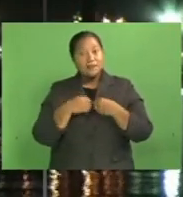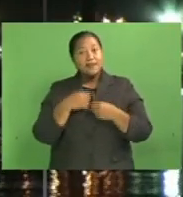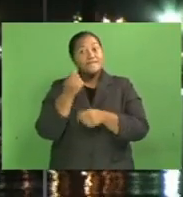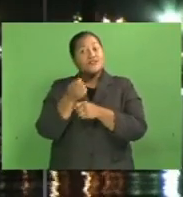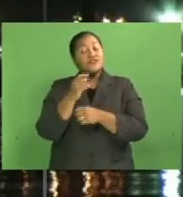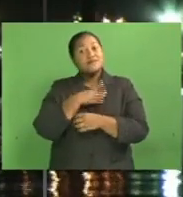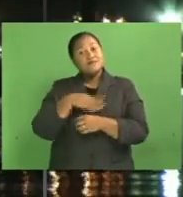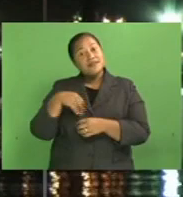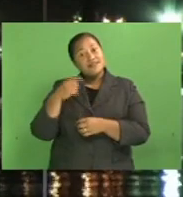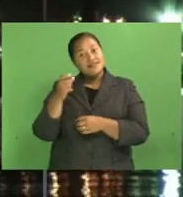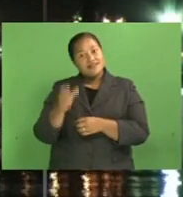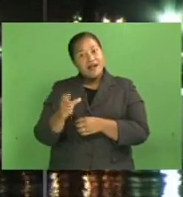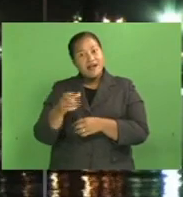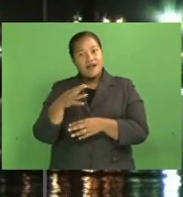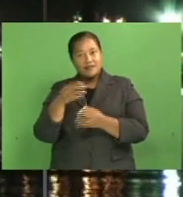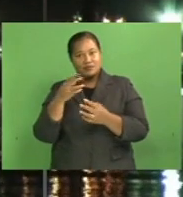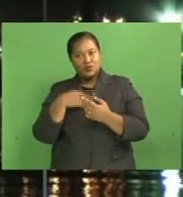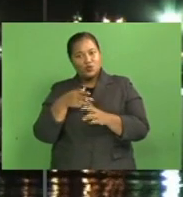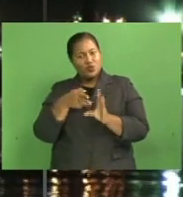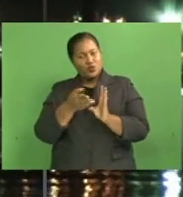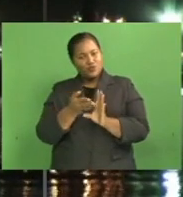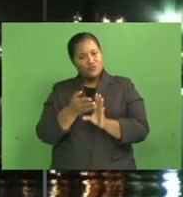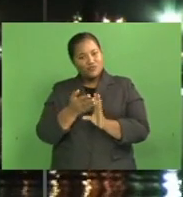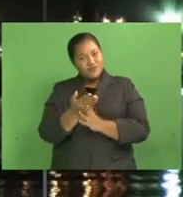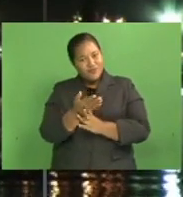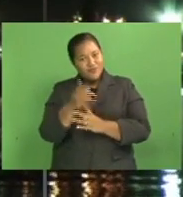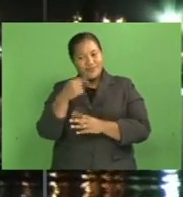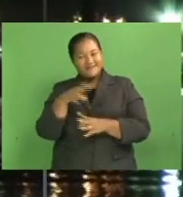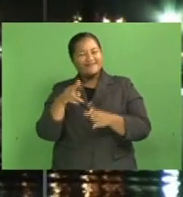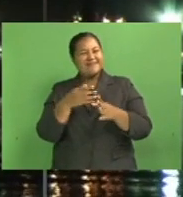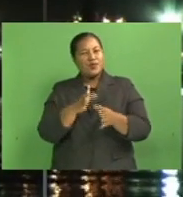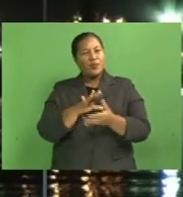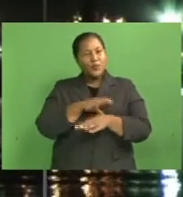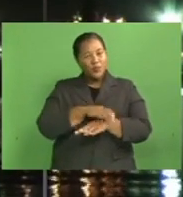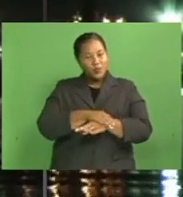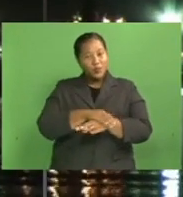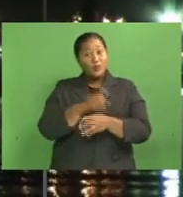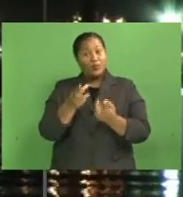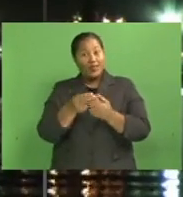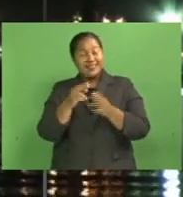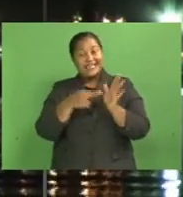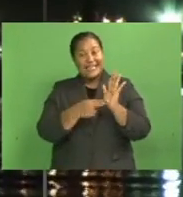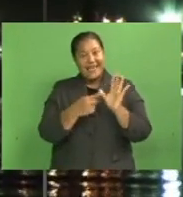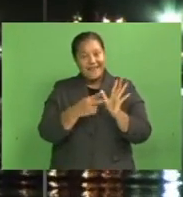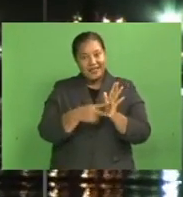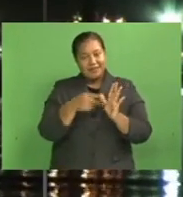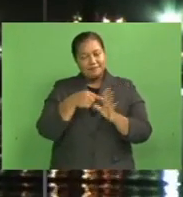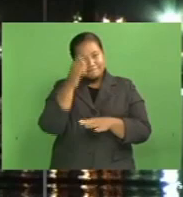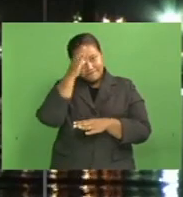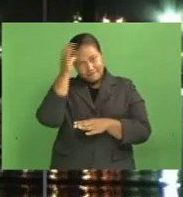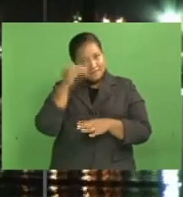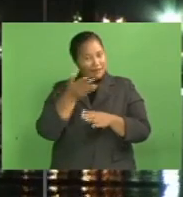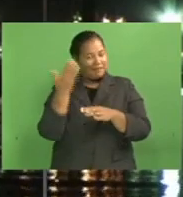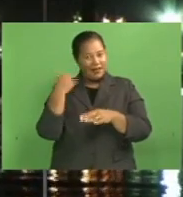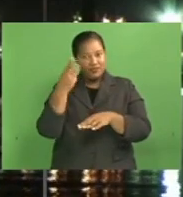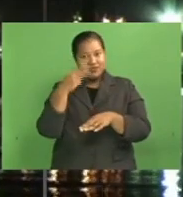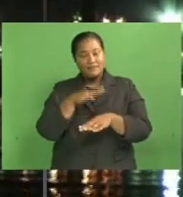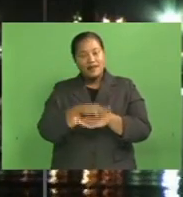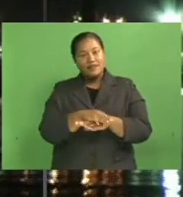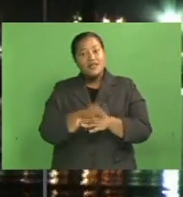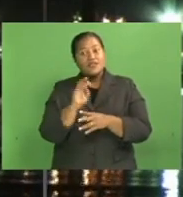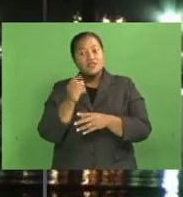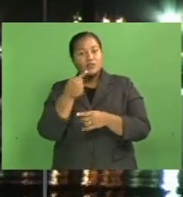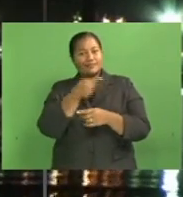Fisheries Ministry through its surveillance operations with the Fiji Navy in the past 3 months. Minister Semi Koroi-Lavasau says at a time